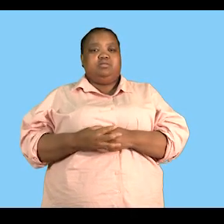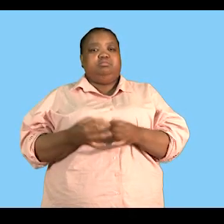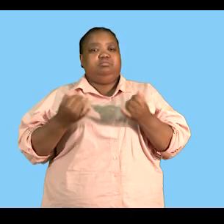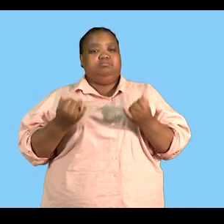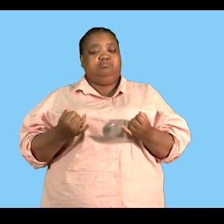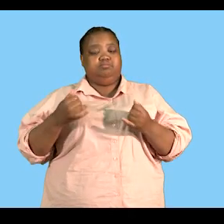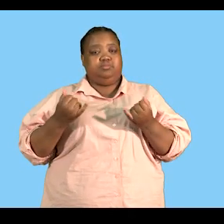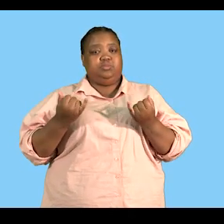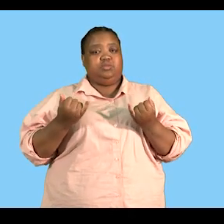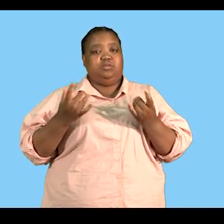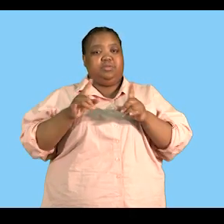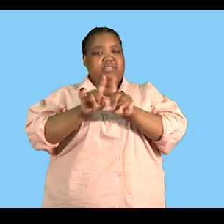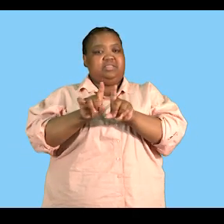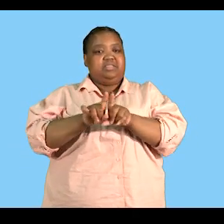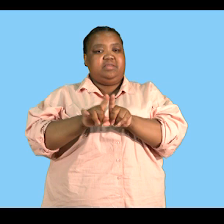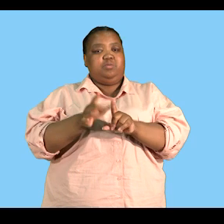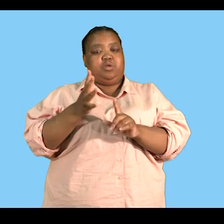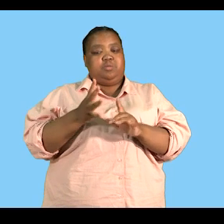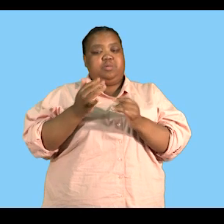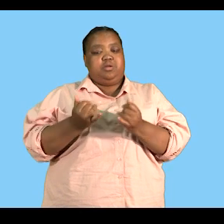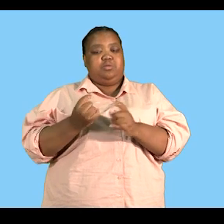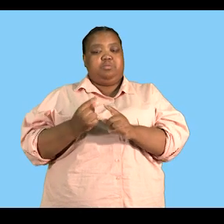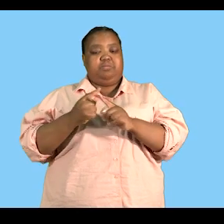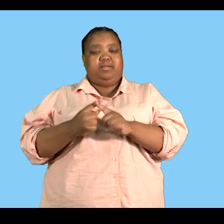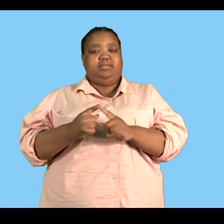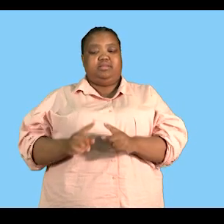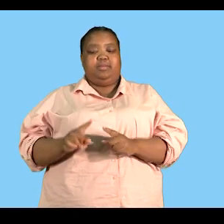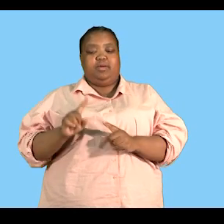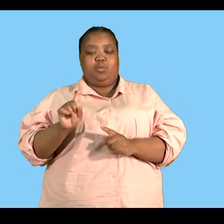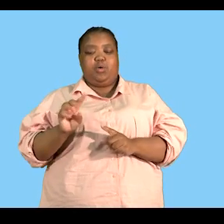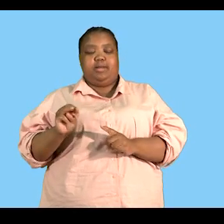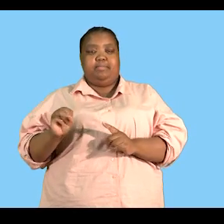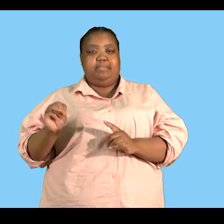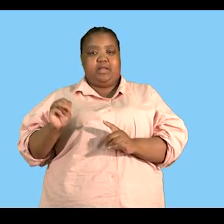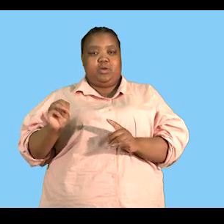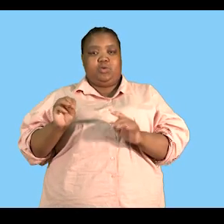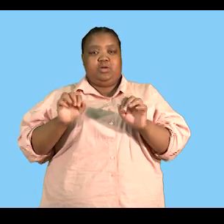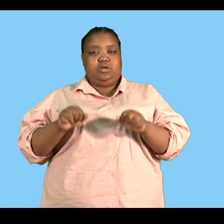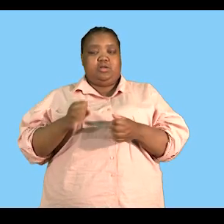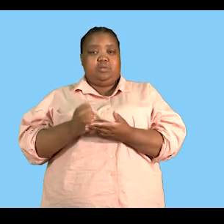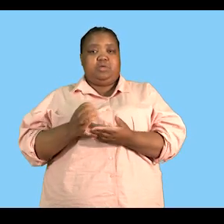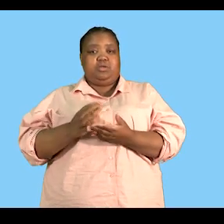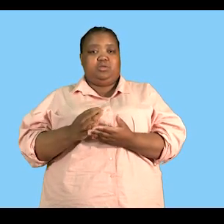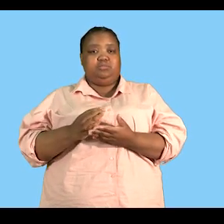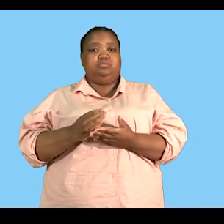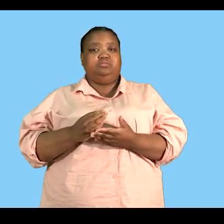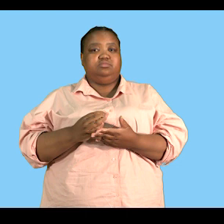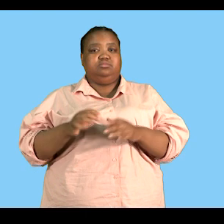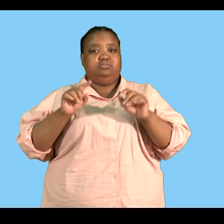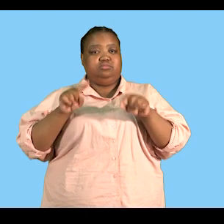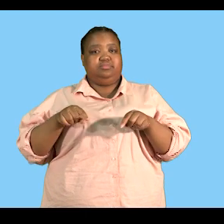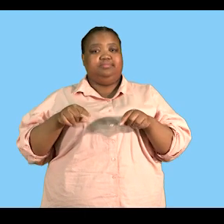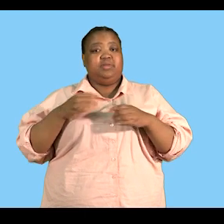same situation, so we are going to multiply by 1,000,000. Make sure that you